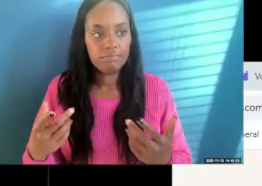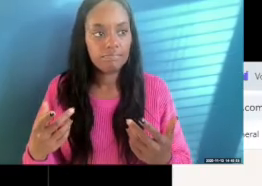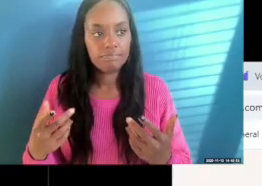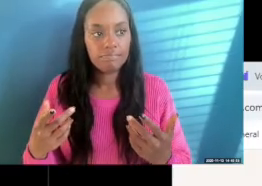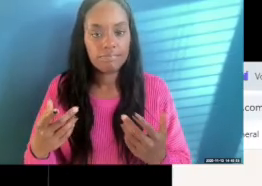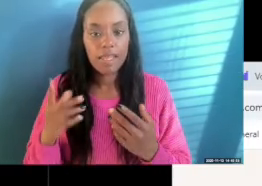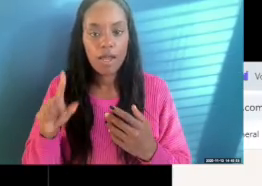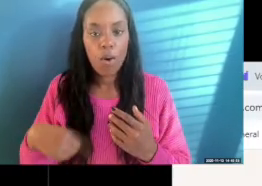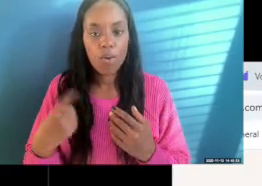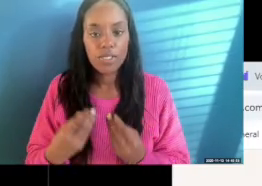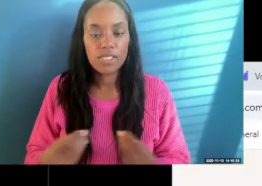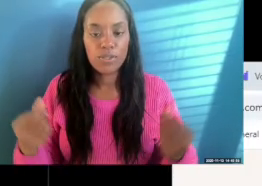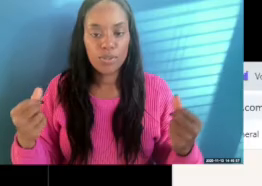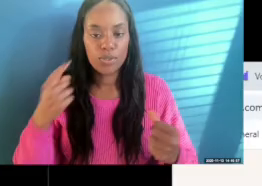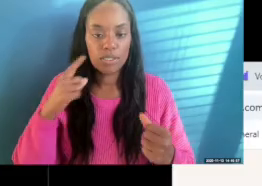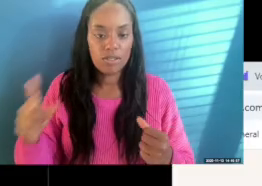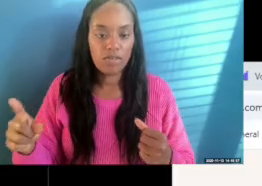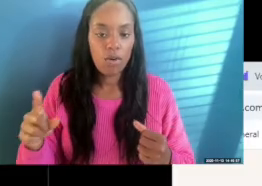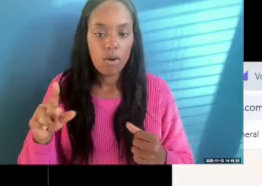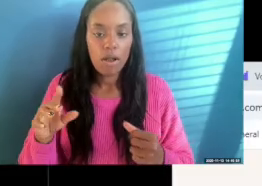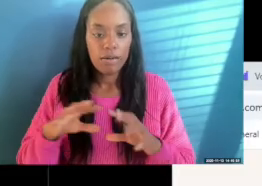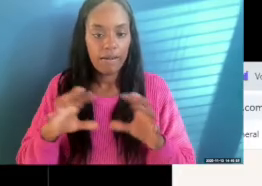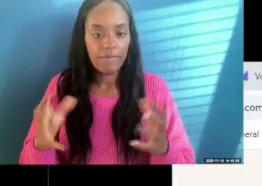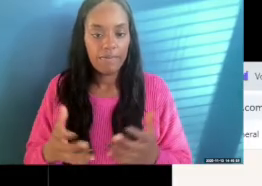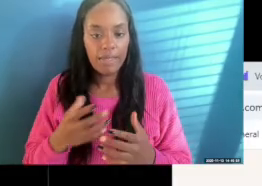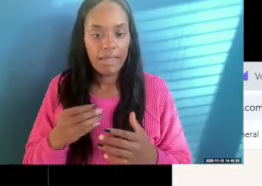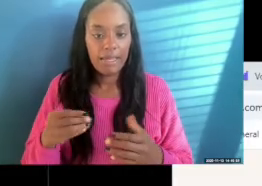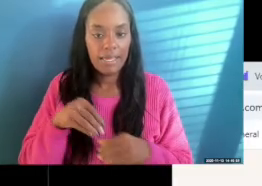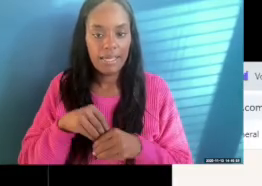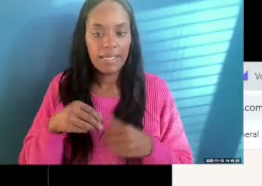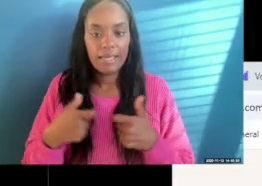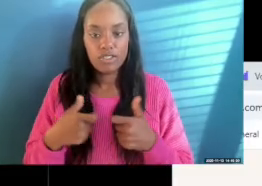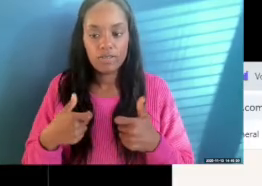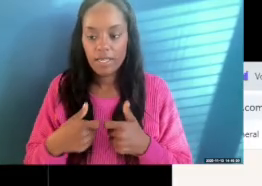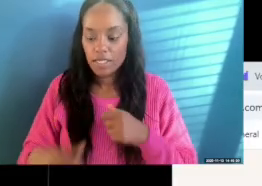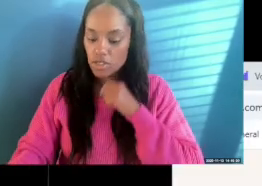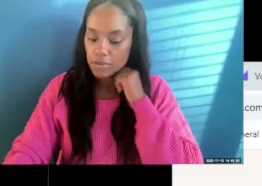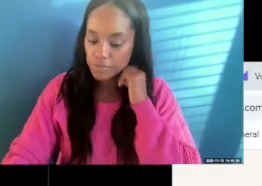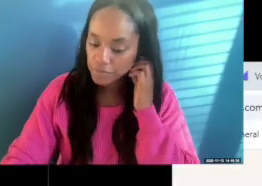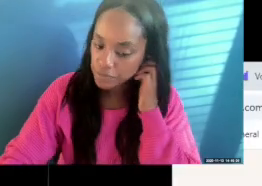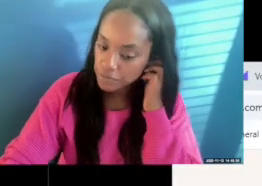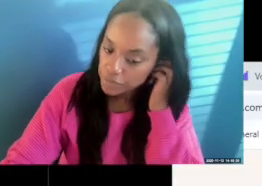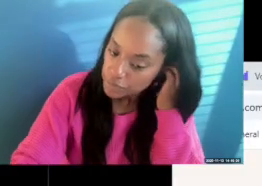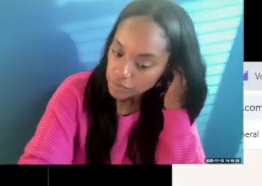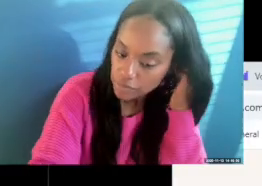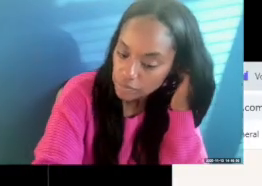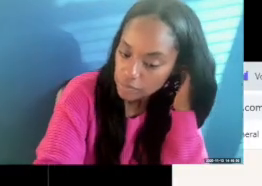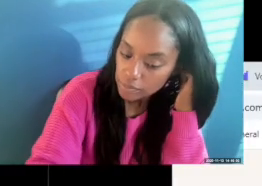with an ICE comparable price and a total cost of ownership that makes